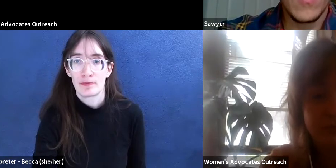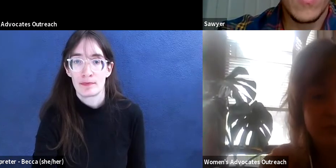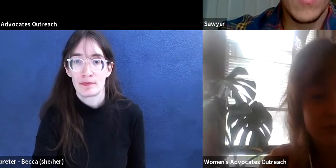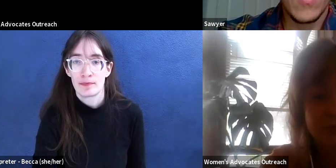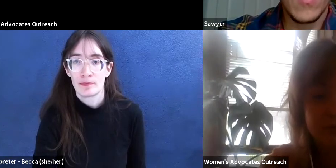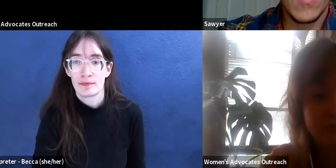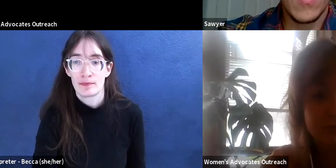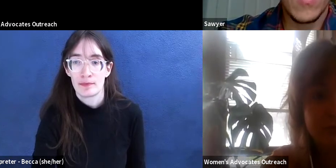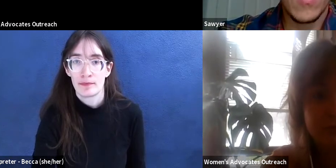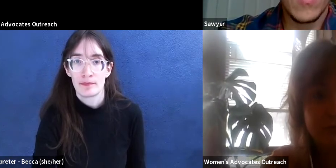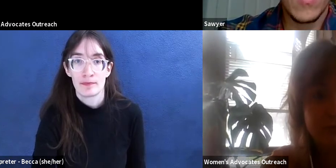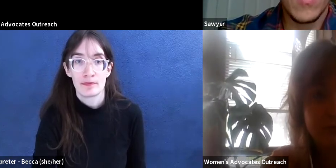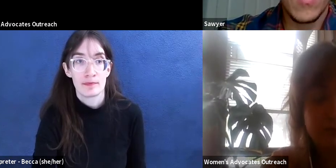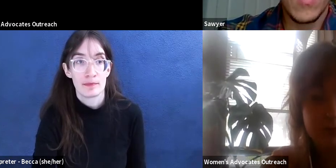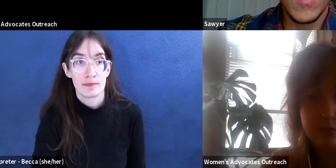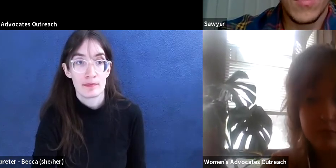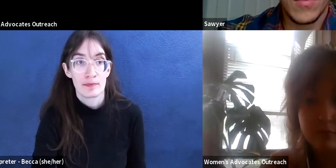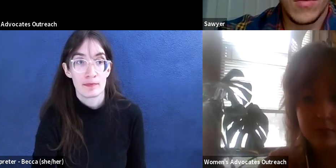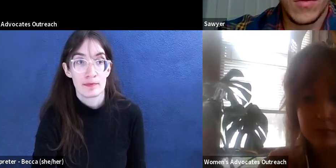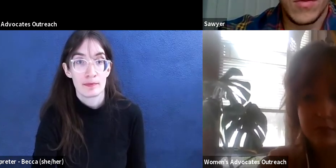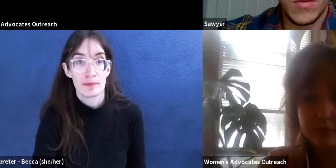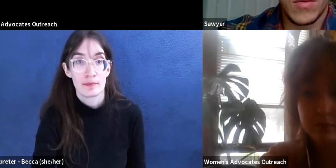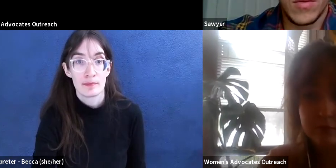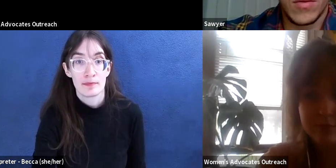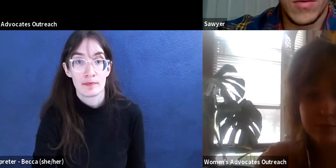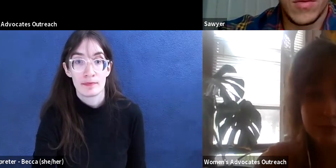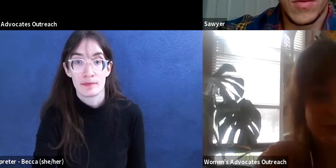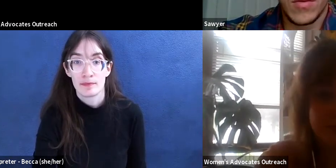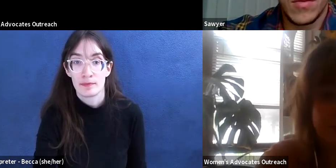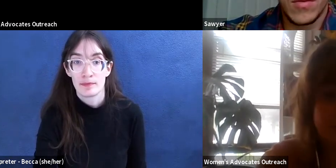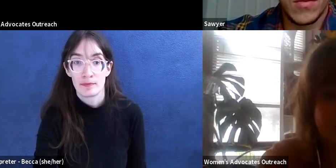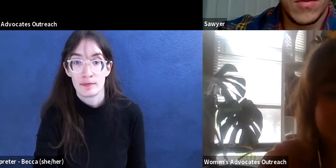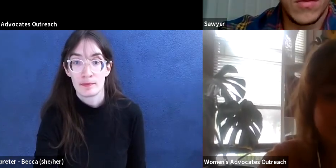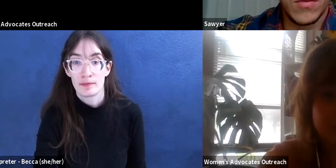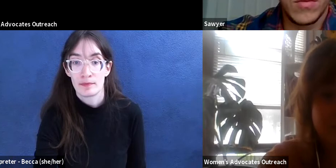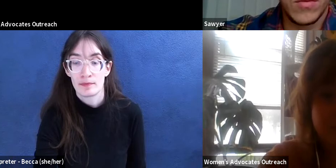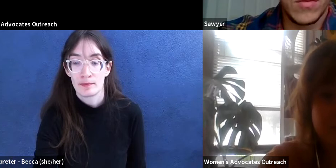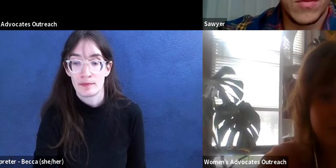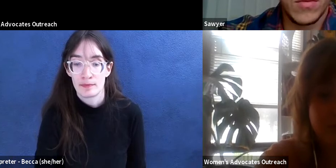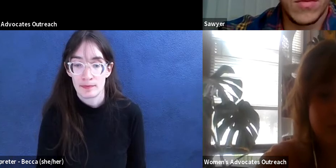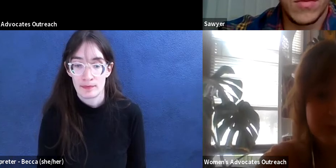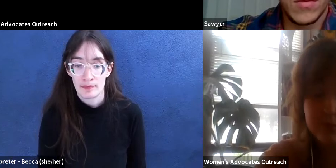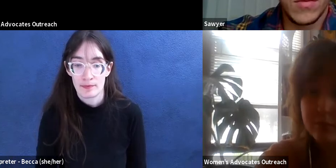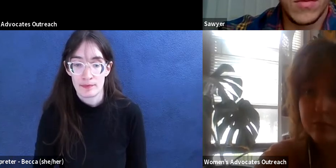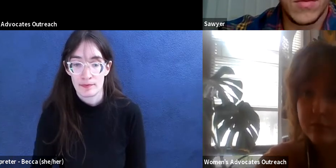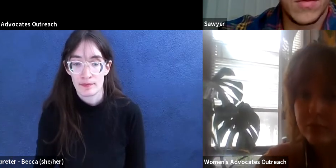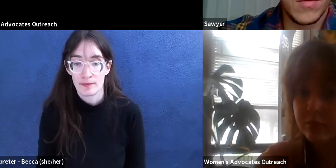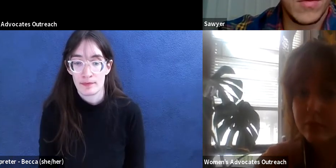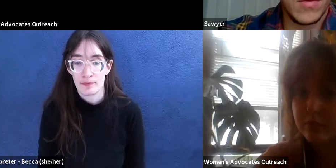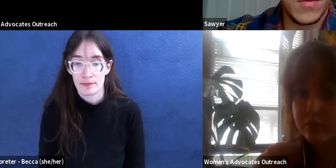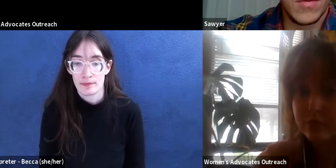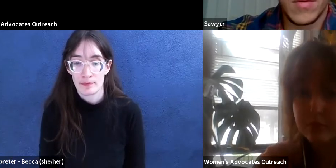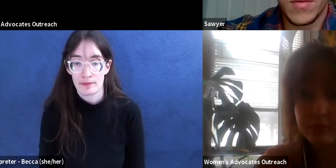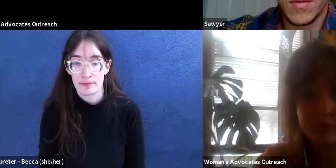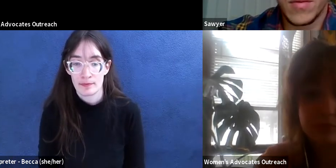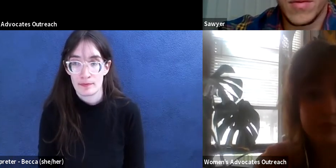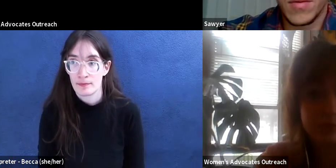like developmentally appropriate for like any age, including younger kids, or if it's meant more for like